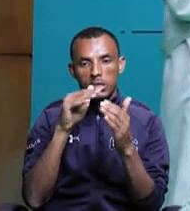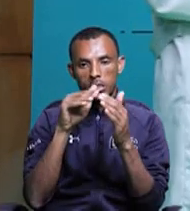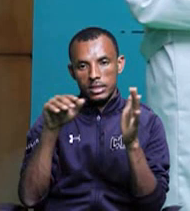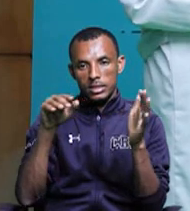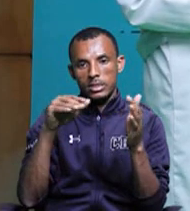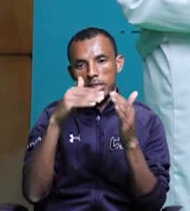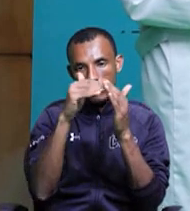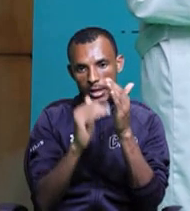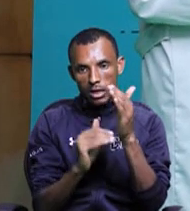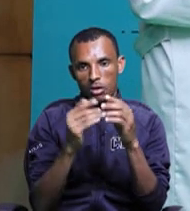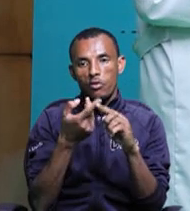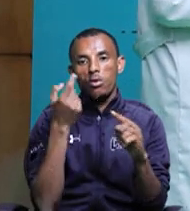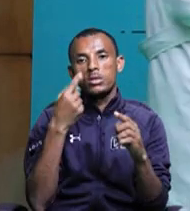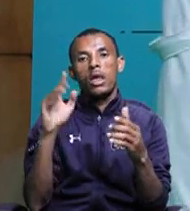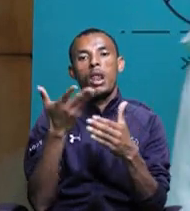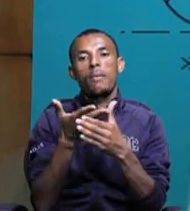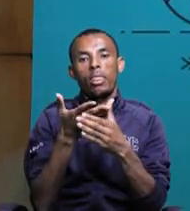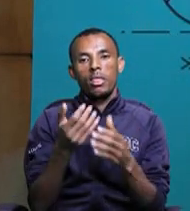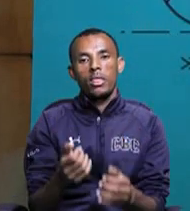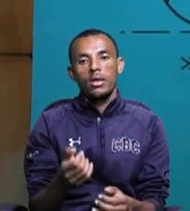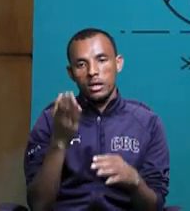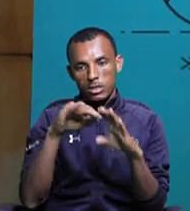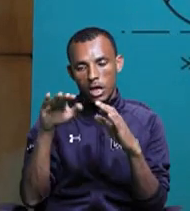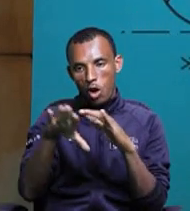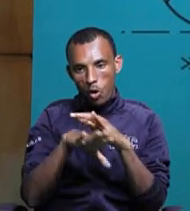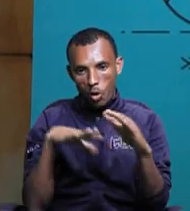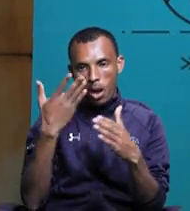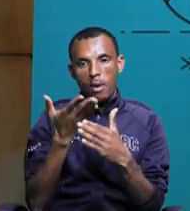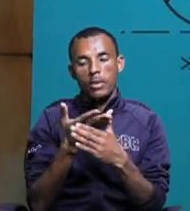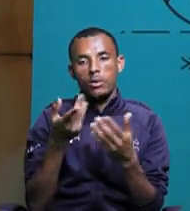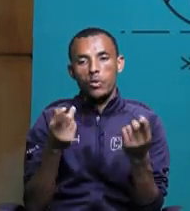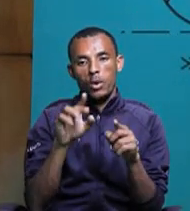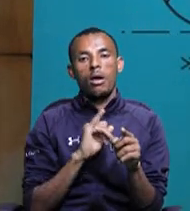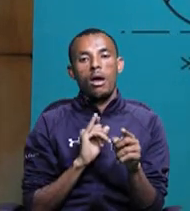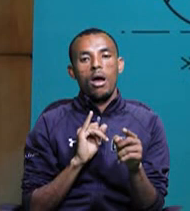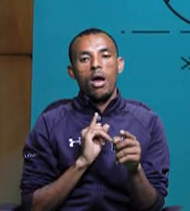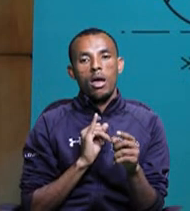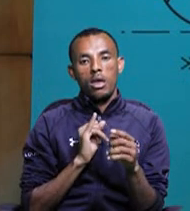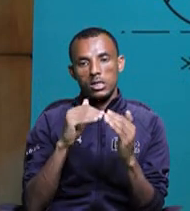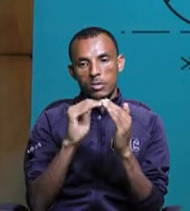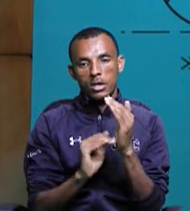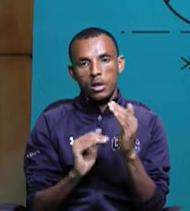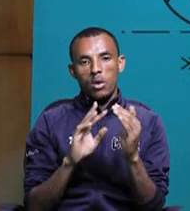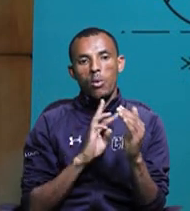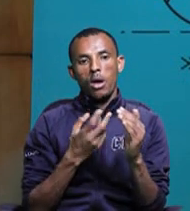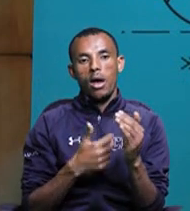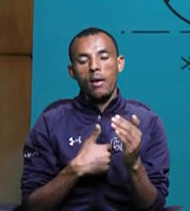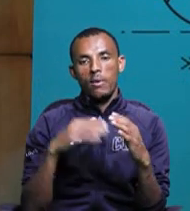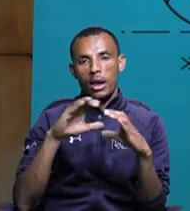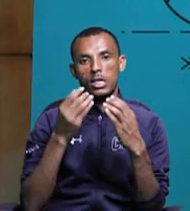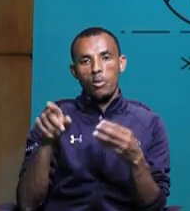subtracted from the limits. In the lower limits, when I subtract, you will have class